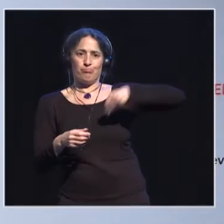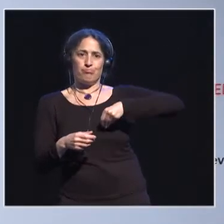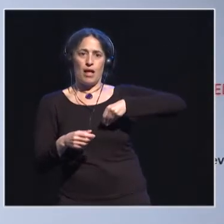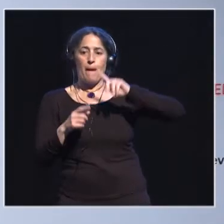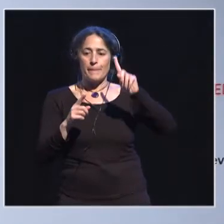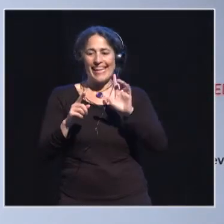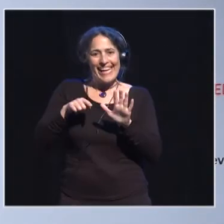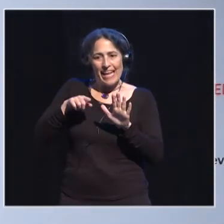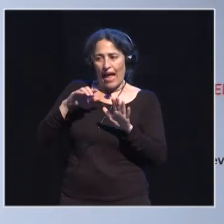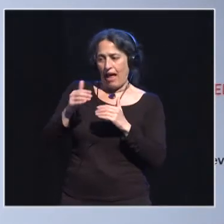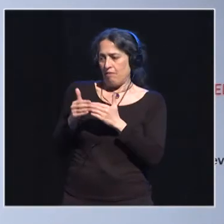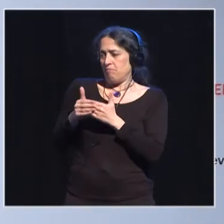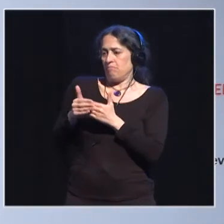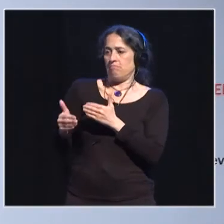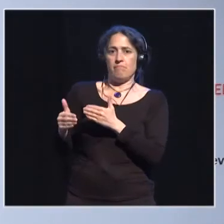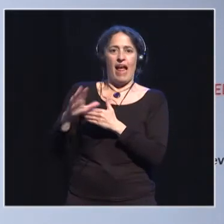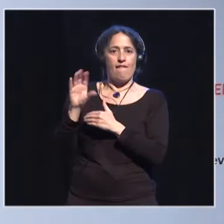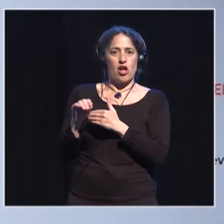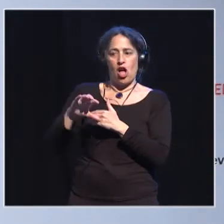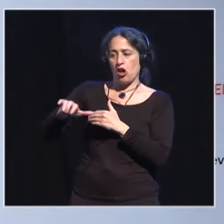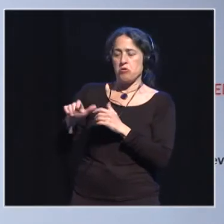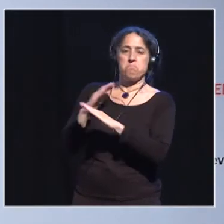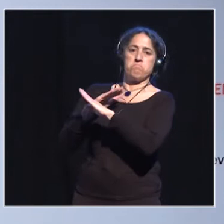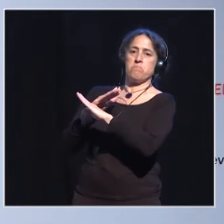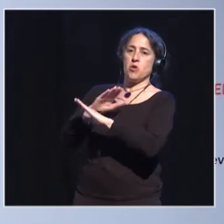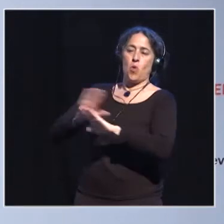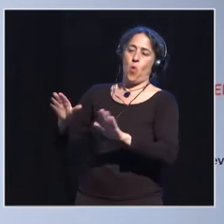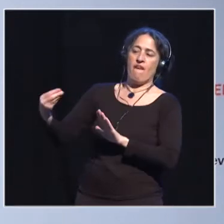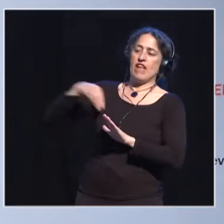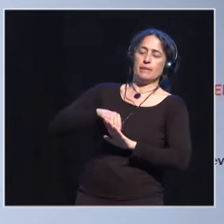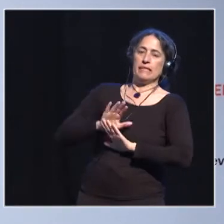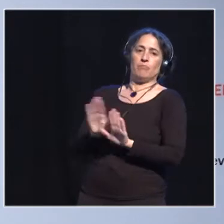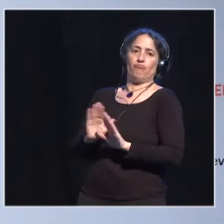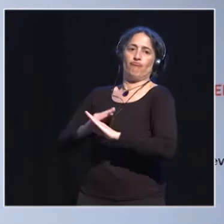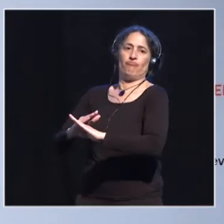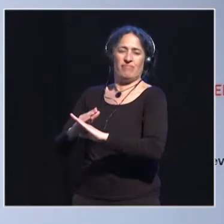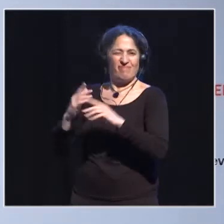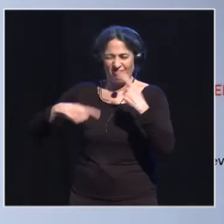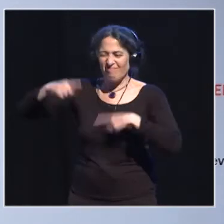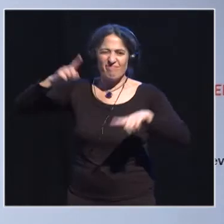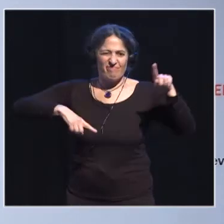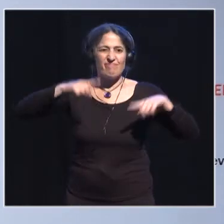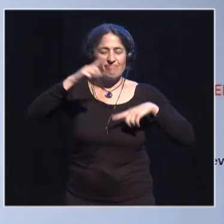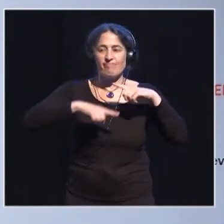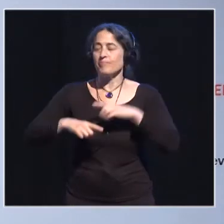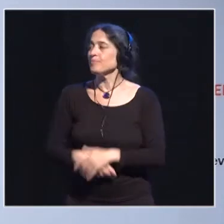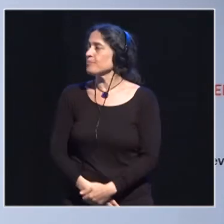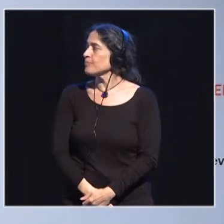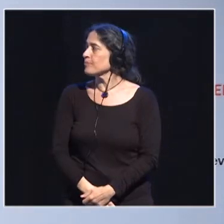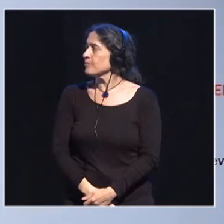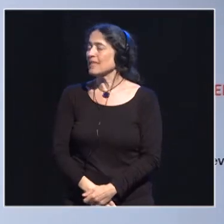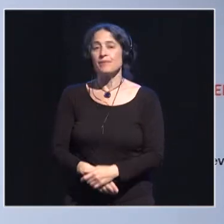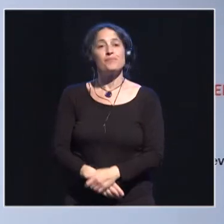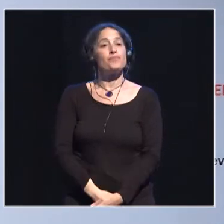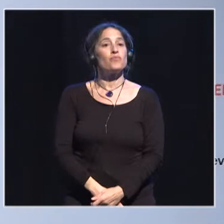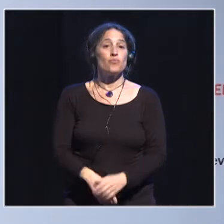another issue that we are dealing with in Africa. I'm going to ask the same question to Vice President Ansip, but I'll push a little